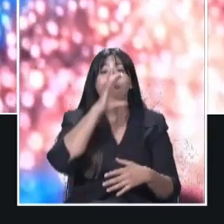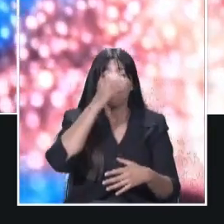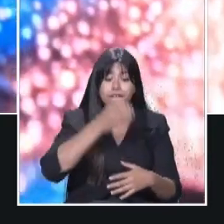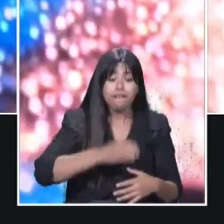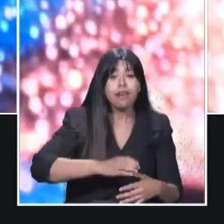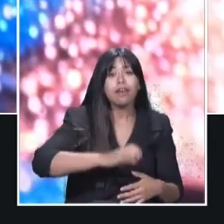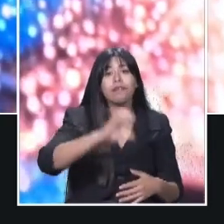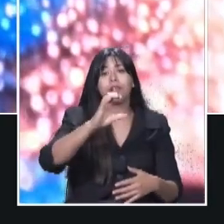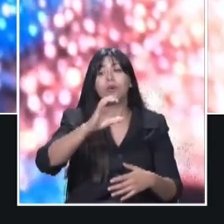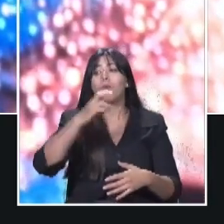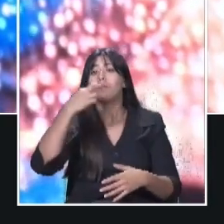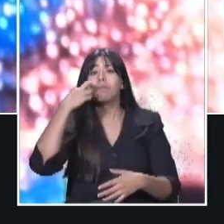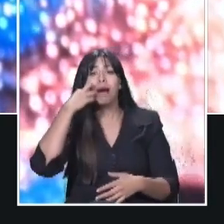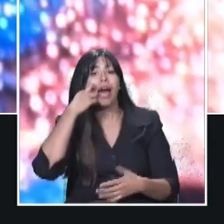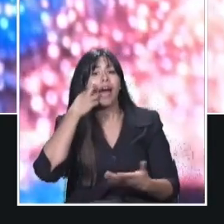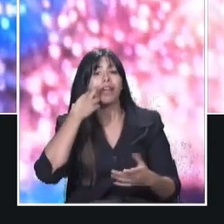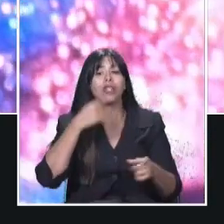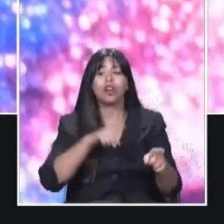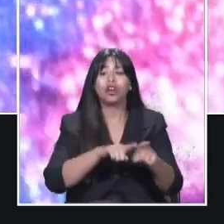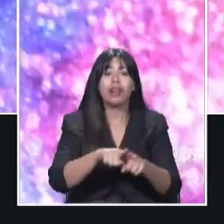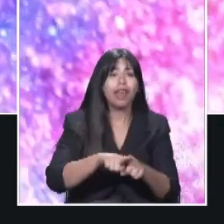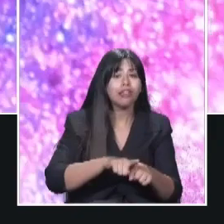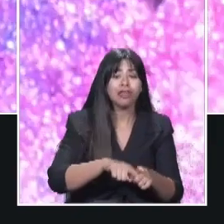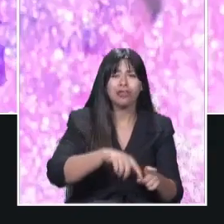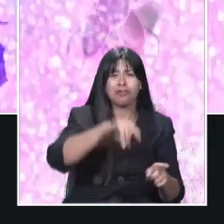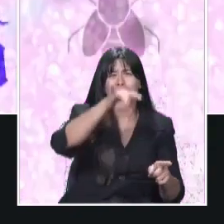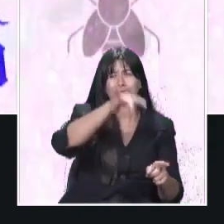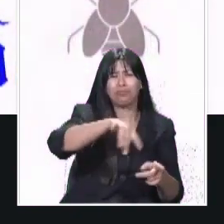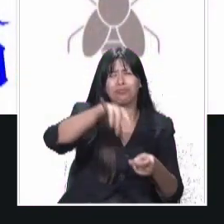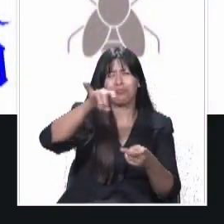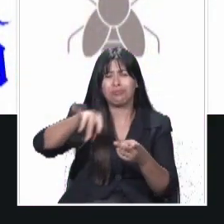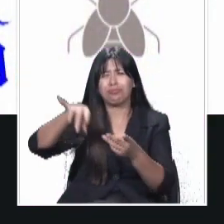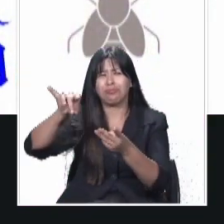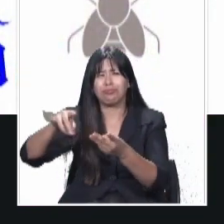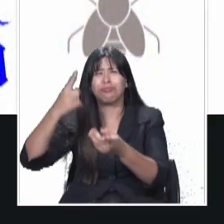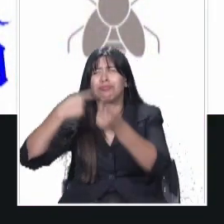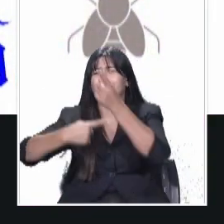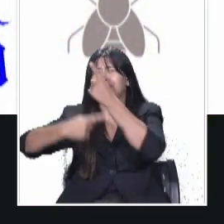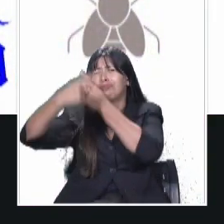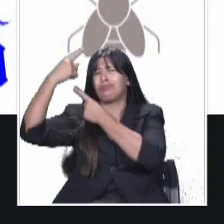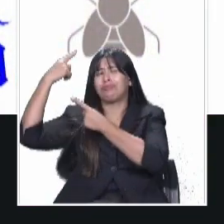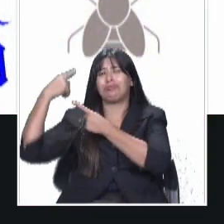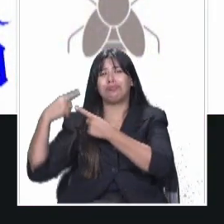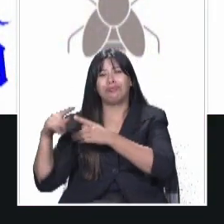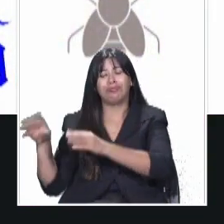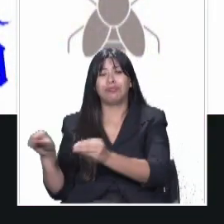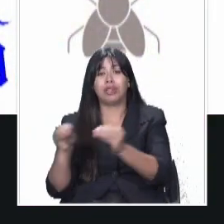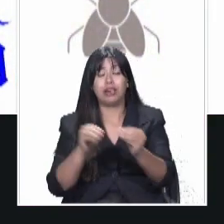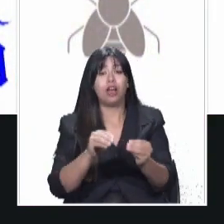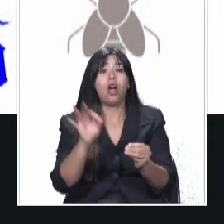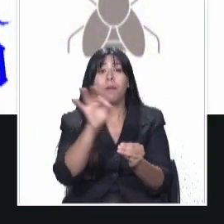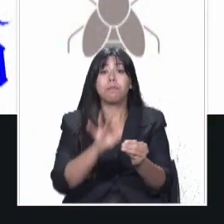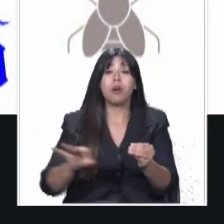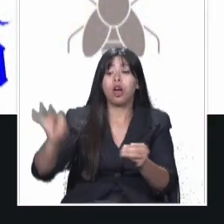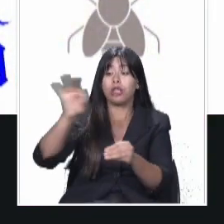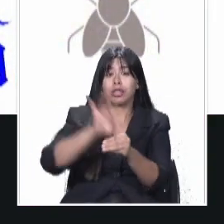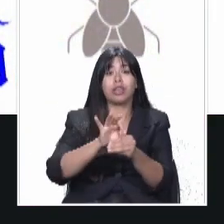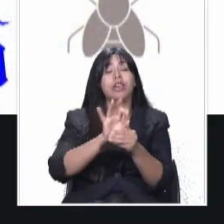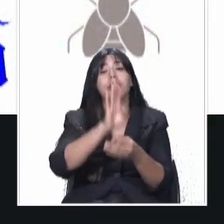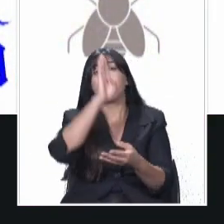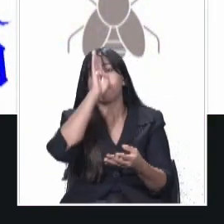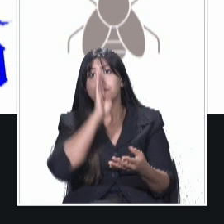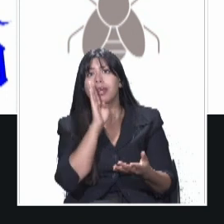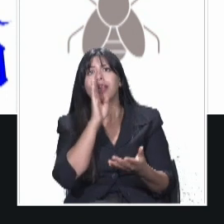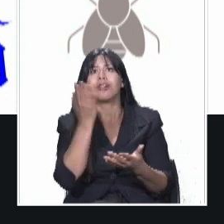the drosophila, and the mosquito, right? And we've built a platform on the back end that allows us to essentially